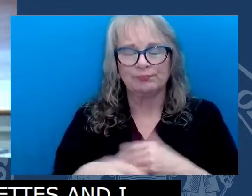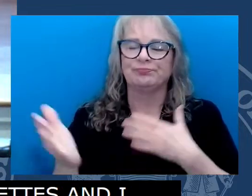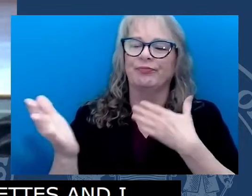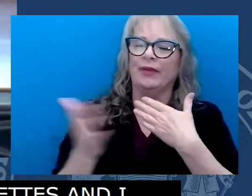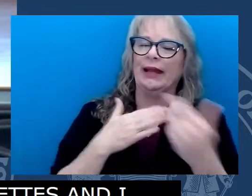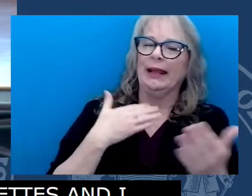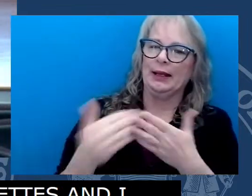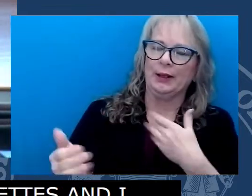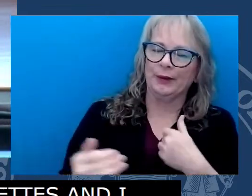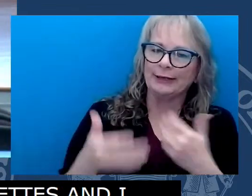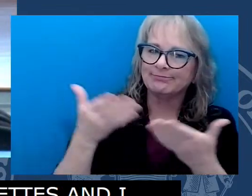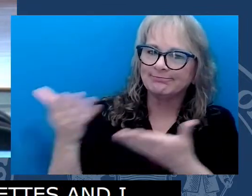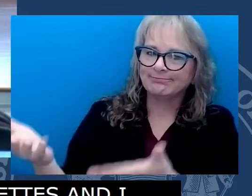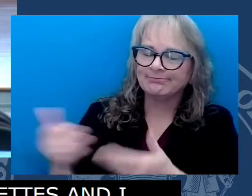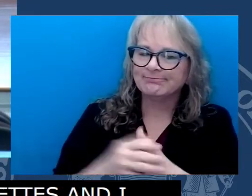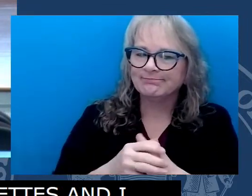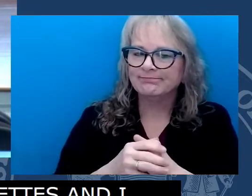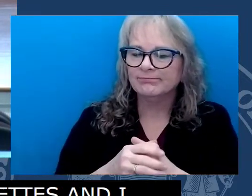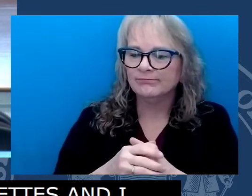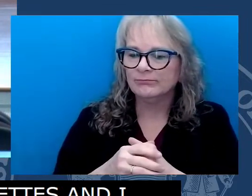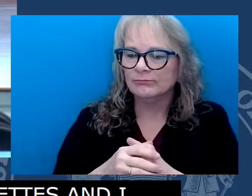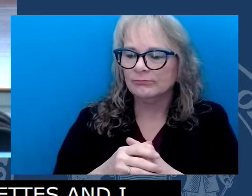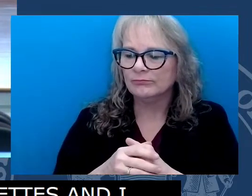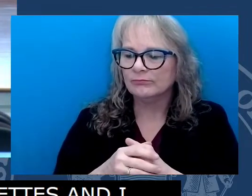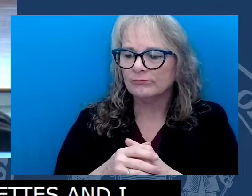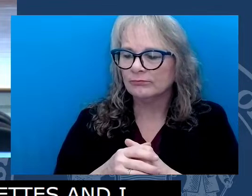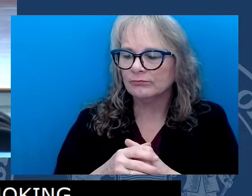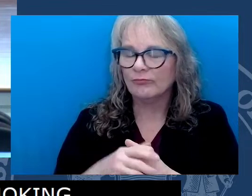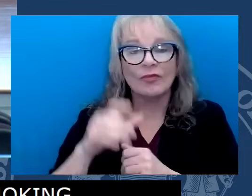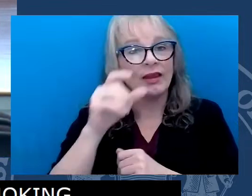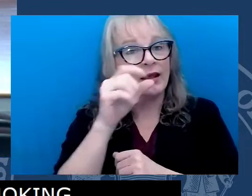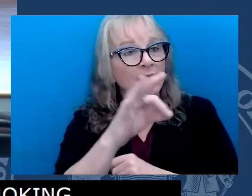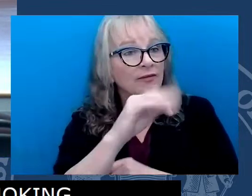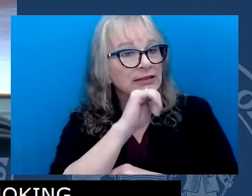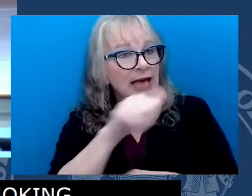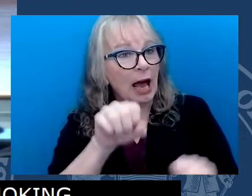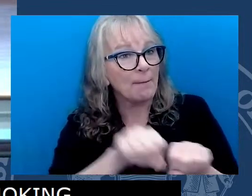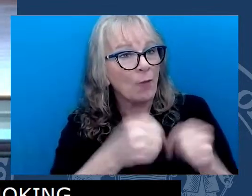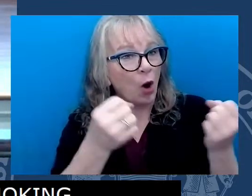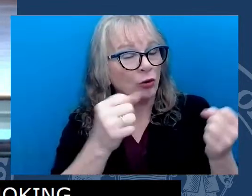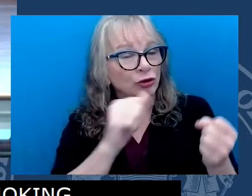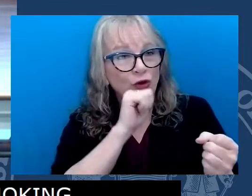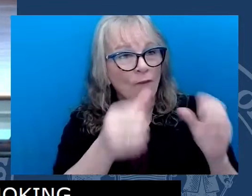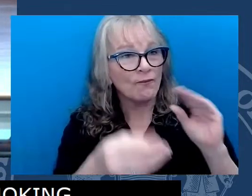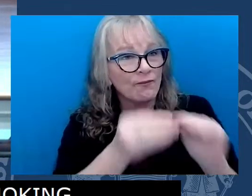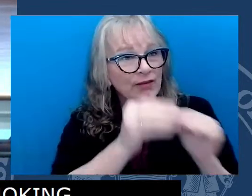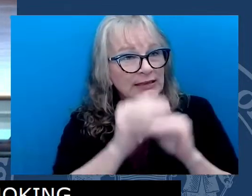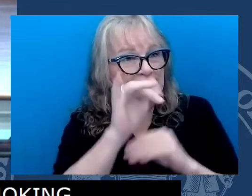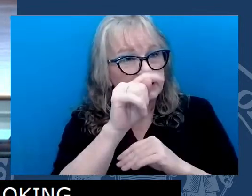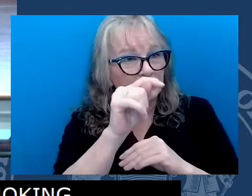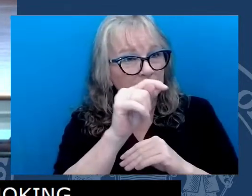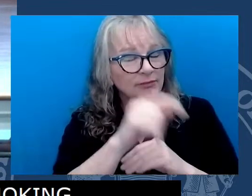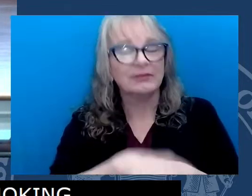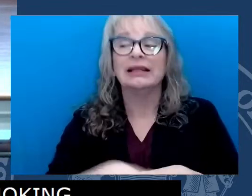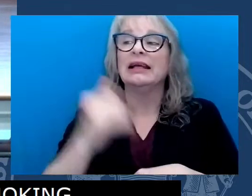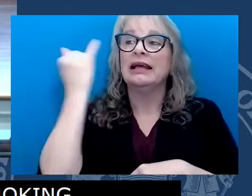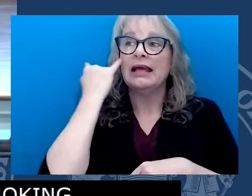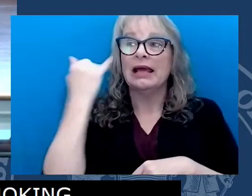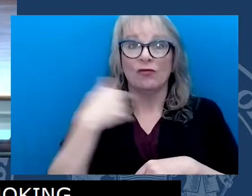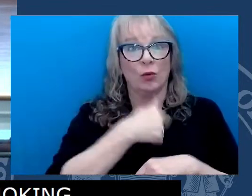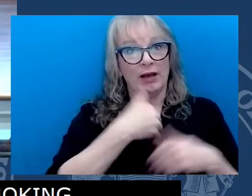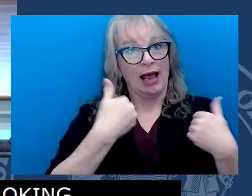yes, you were next. If it's not broke, don't fix it, don't fool with it. But so if we have a great state plan, as you